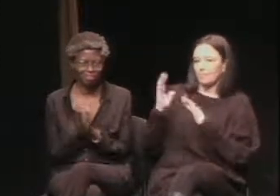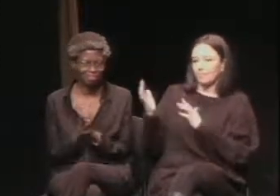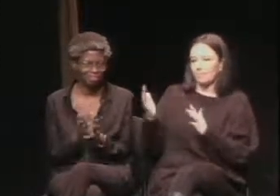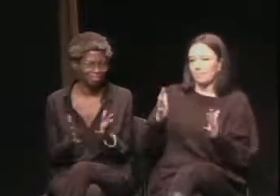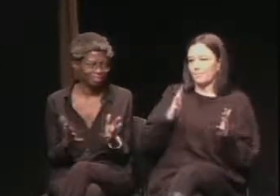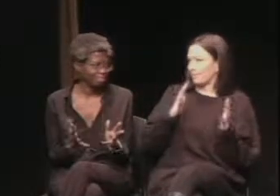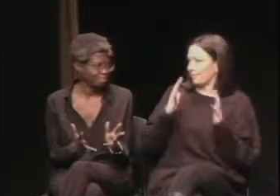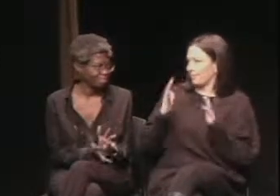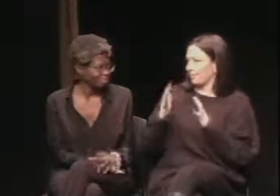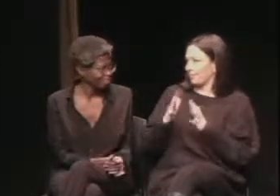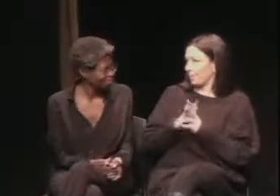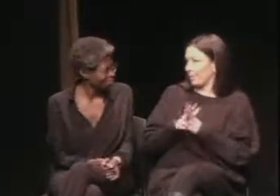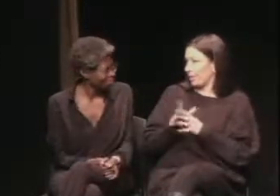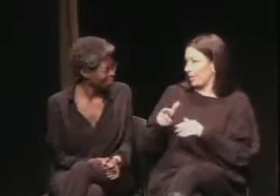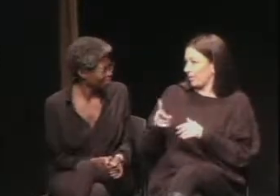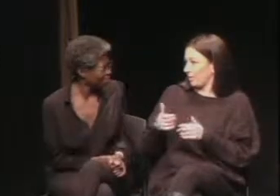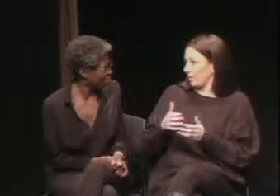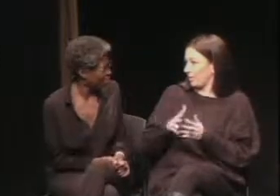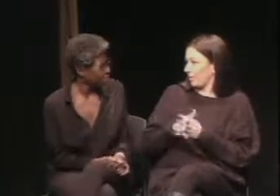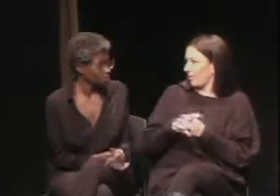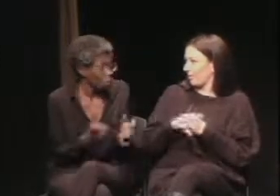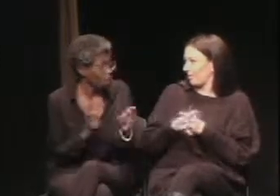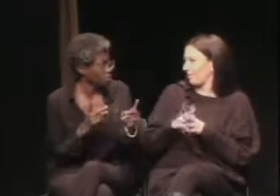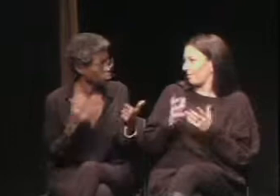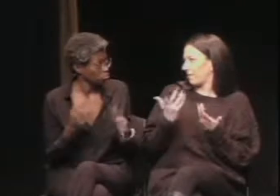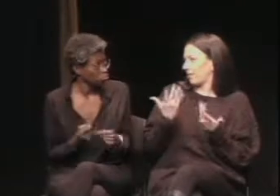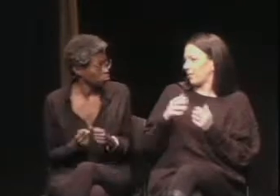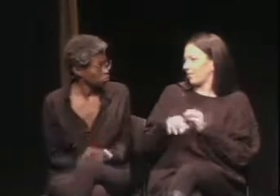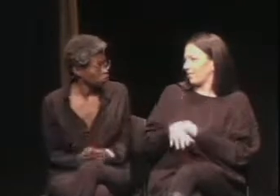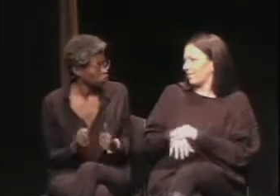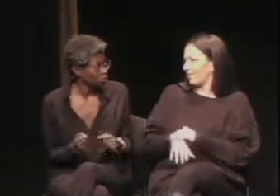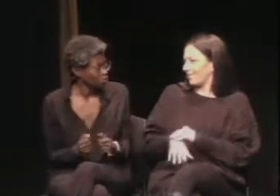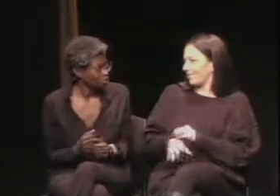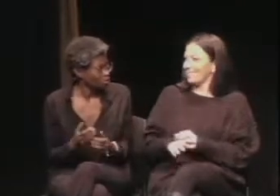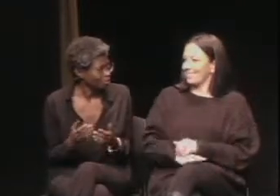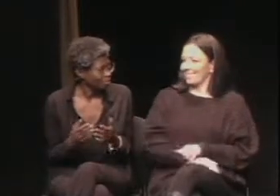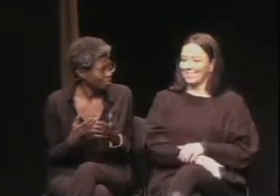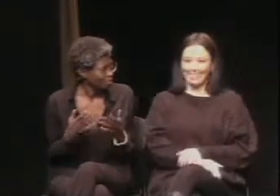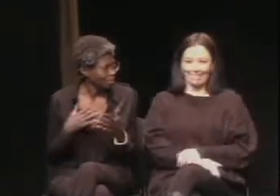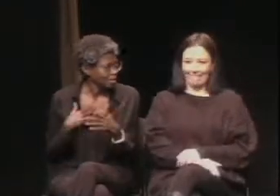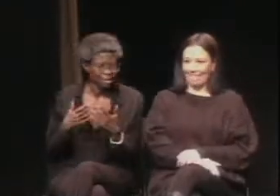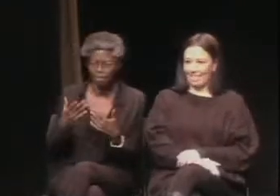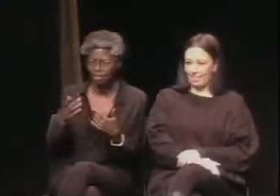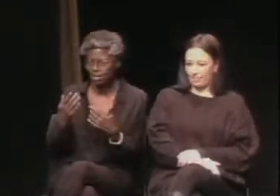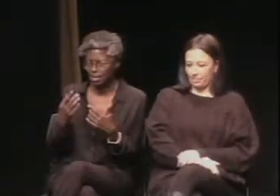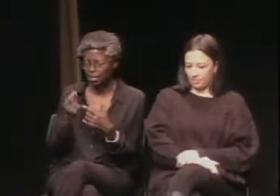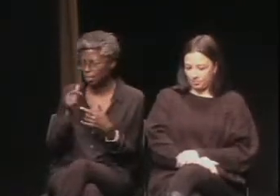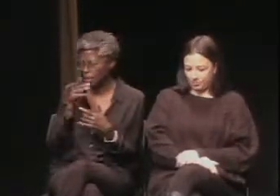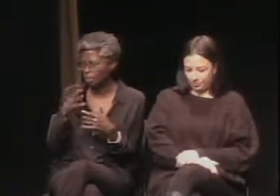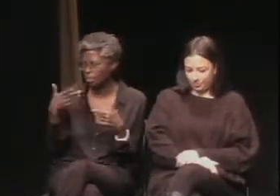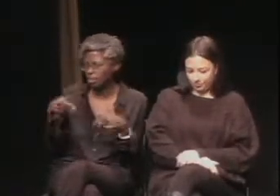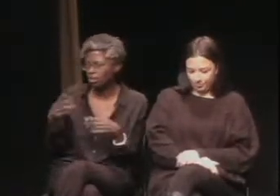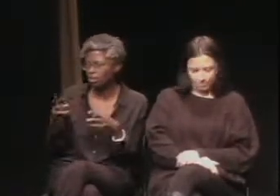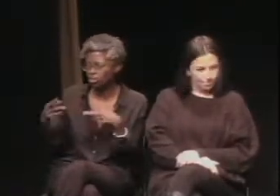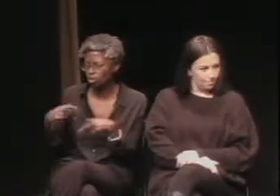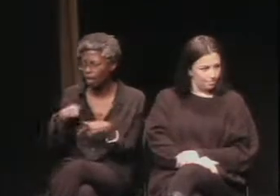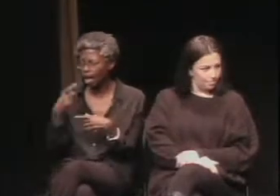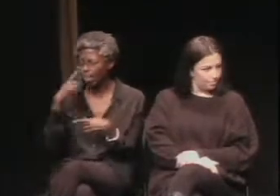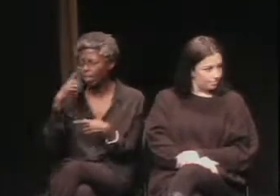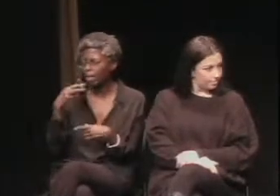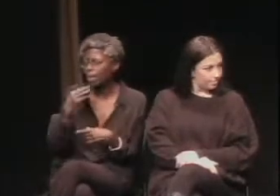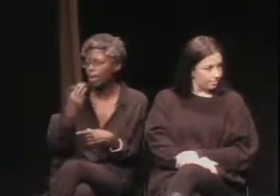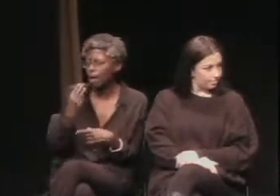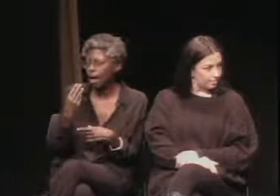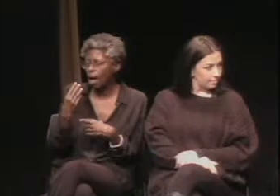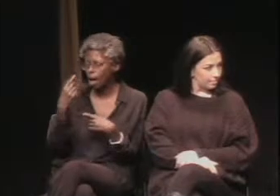Thank you. Can I just say, and I'll say this in closing, I know there's probably other survivors in the room. I consider myself